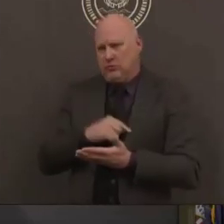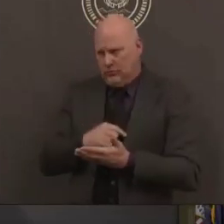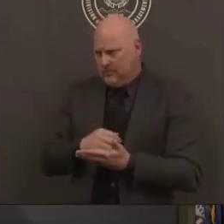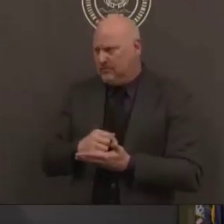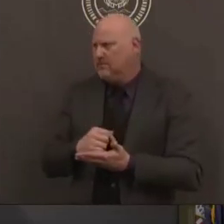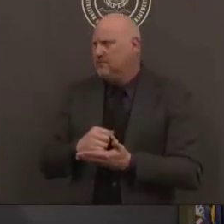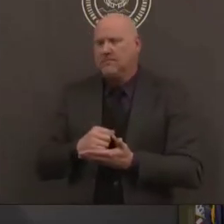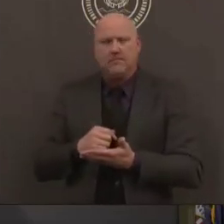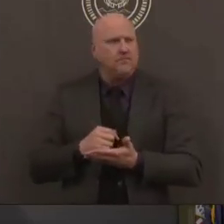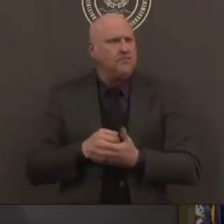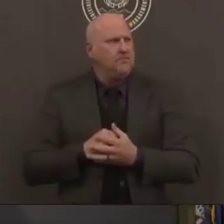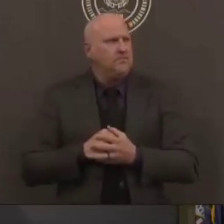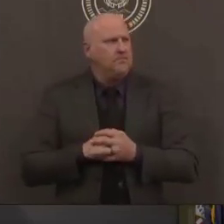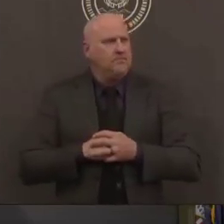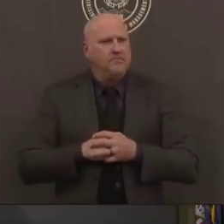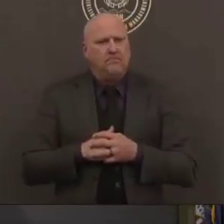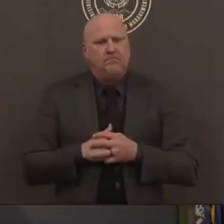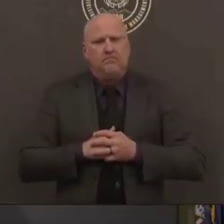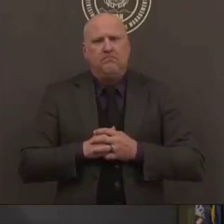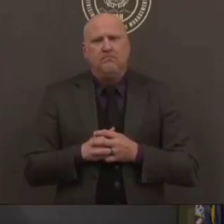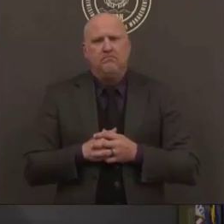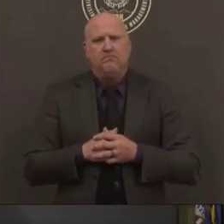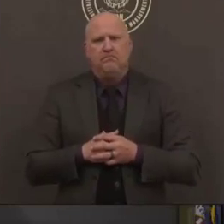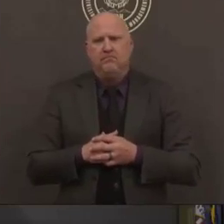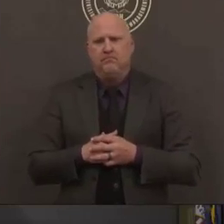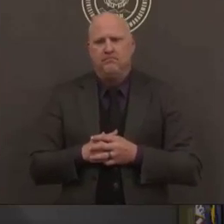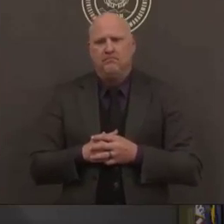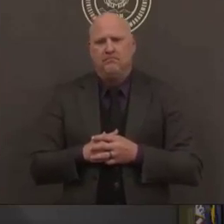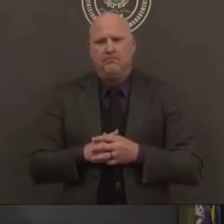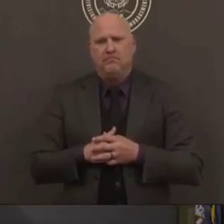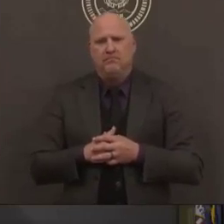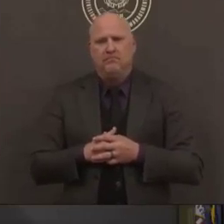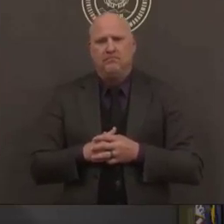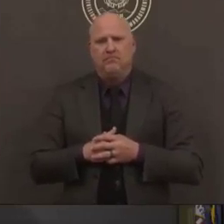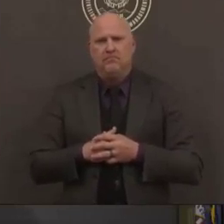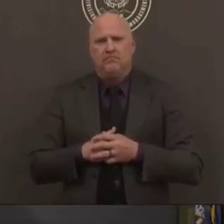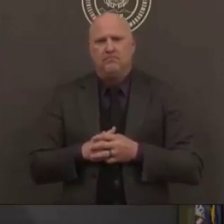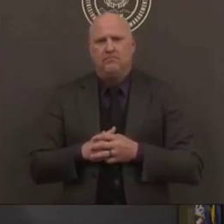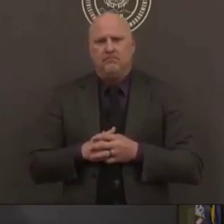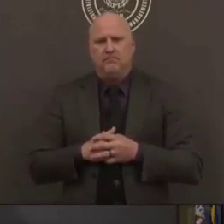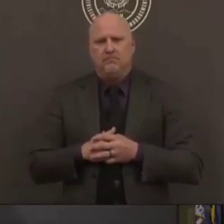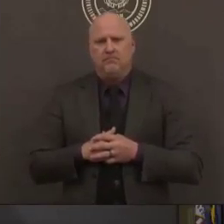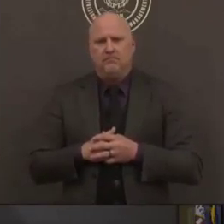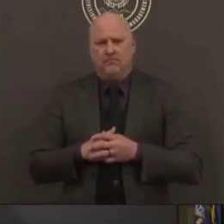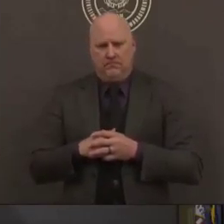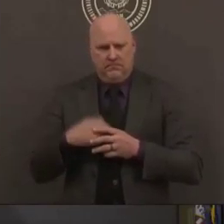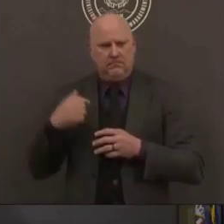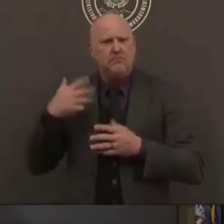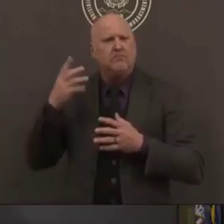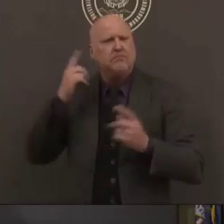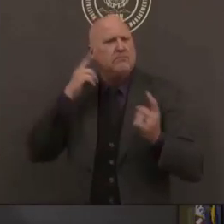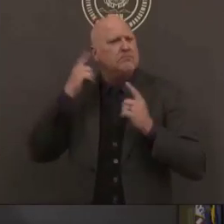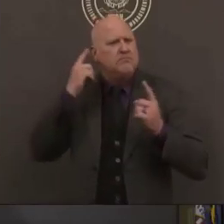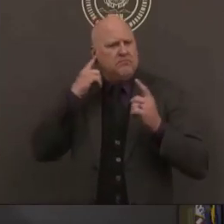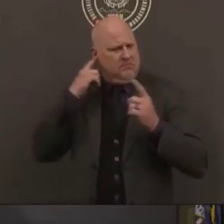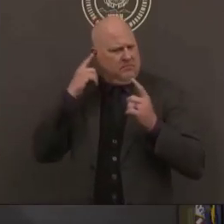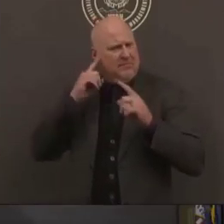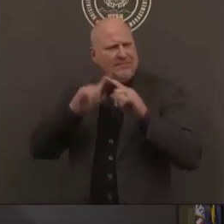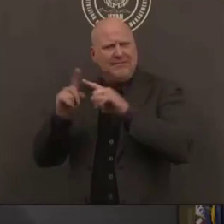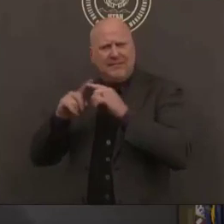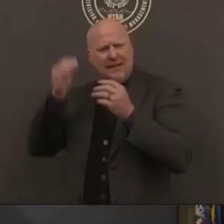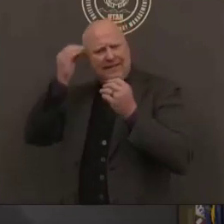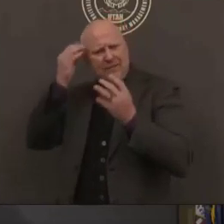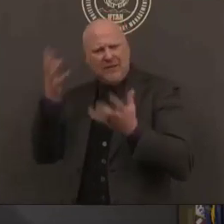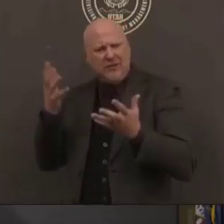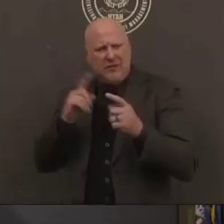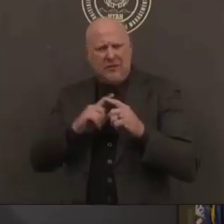Hi there. There's so much information out there. Obviously, we've been hearing all the latest, but folks at home aren't aware of every little minutia